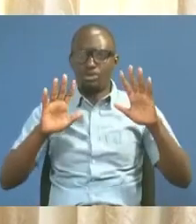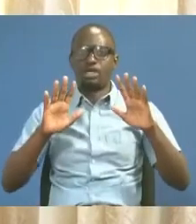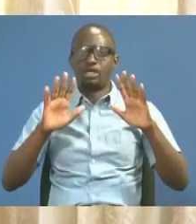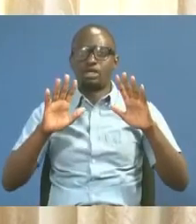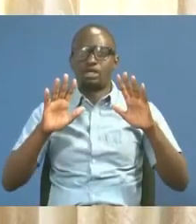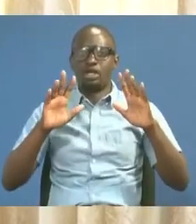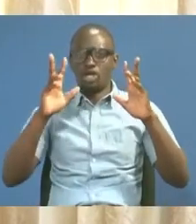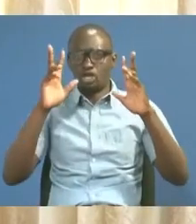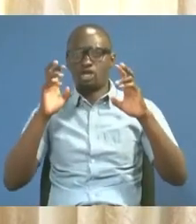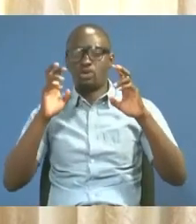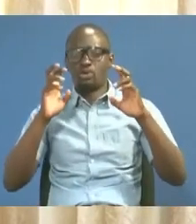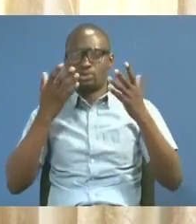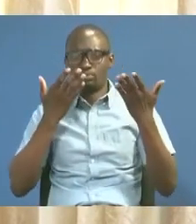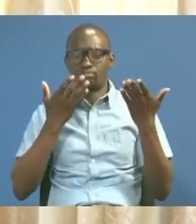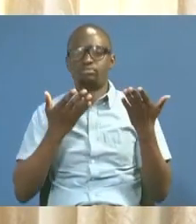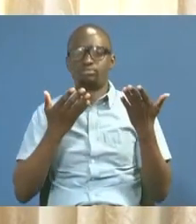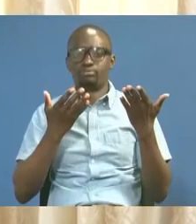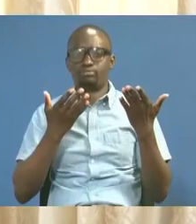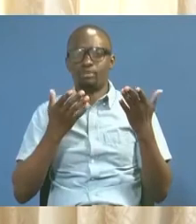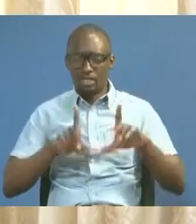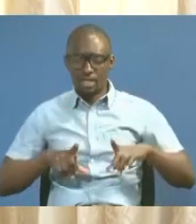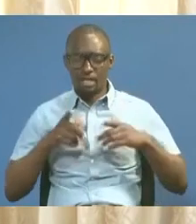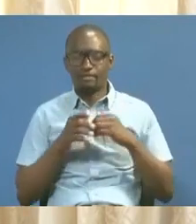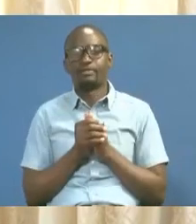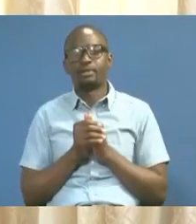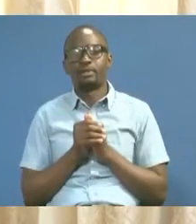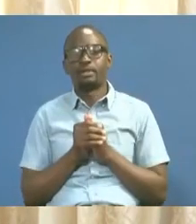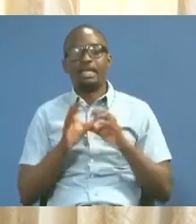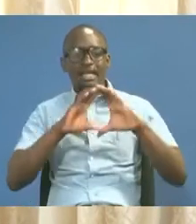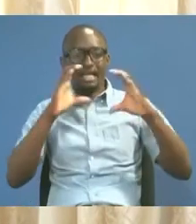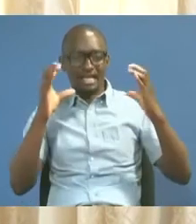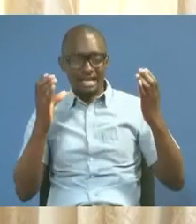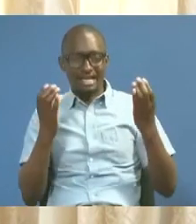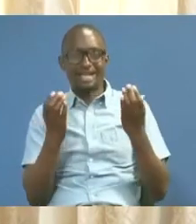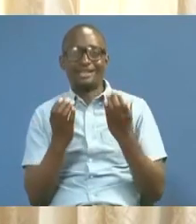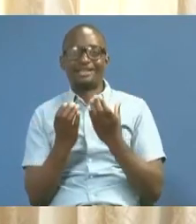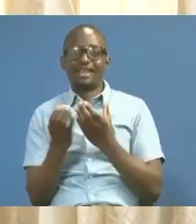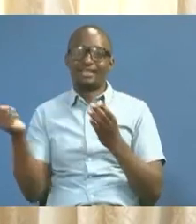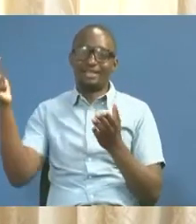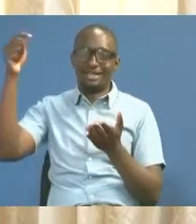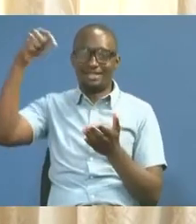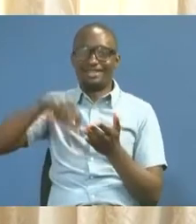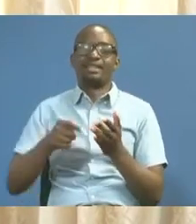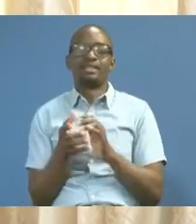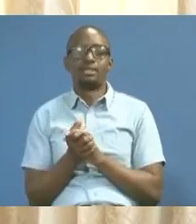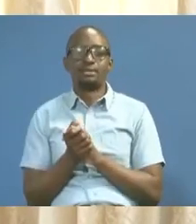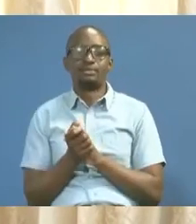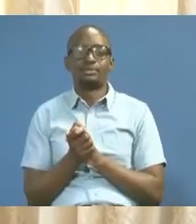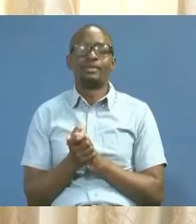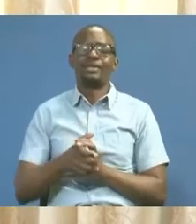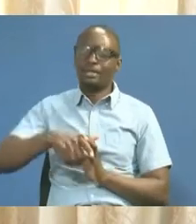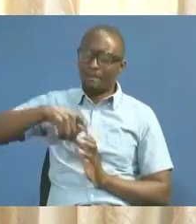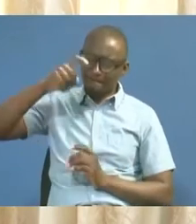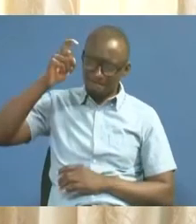again in the life of a student: class attendance. Class attendance is a